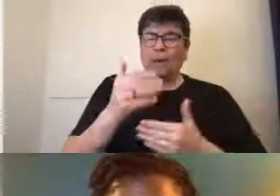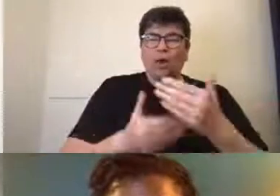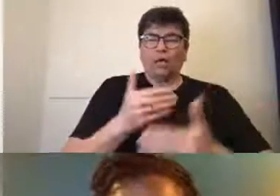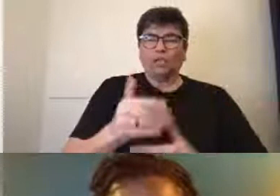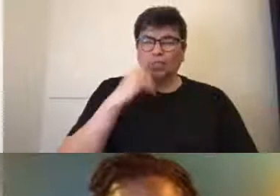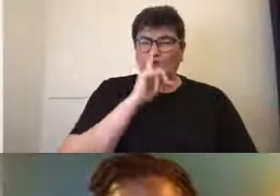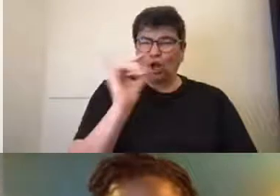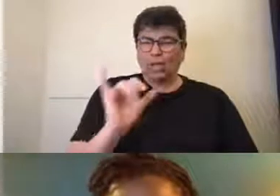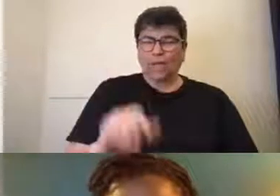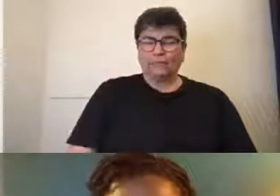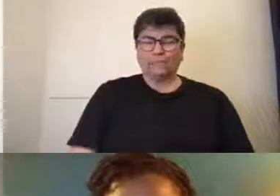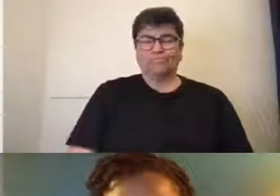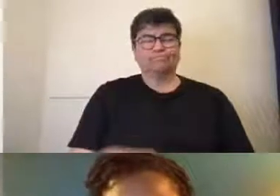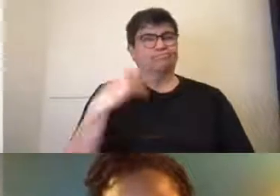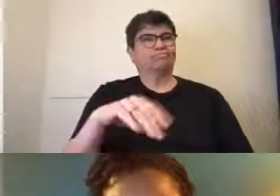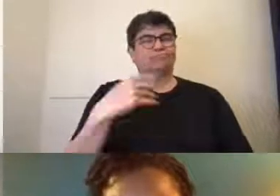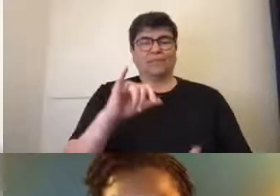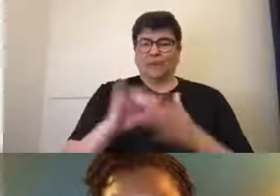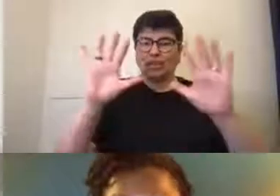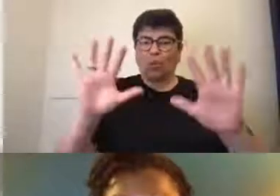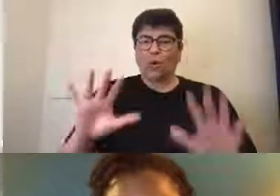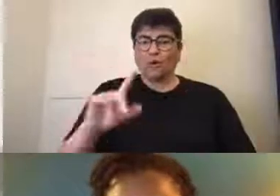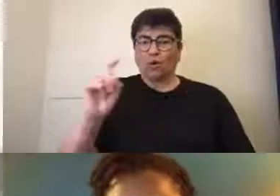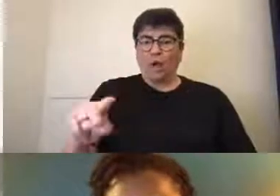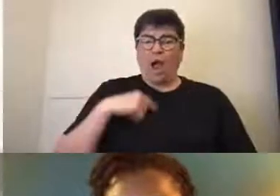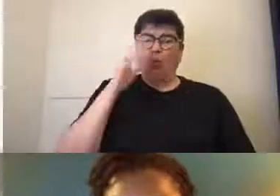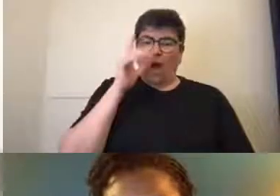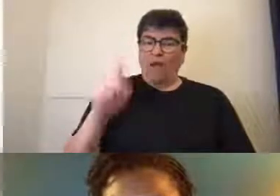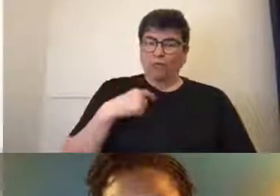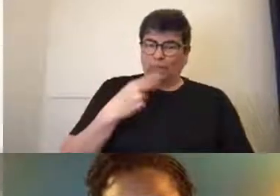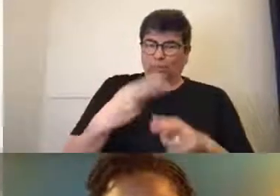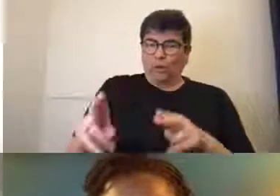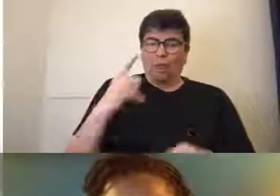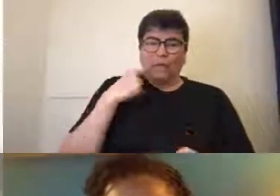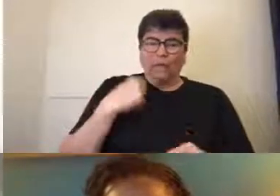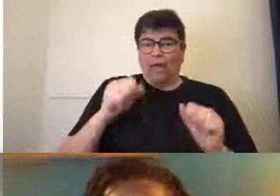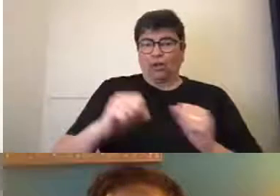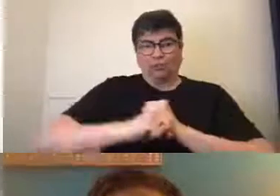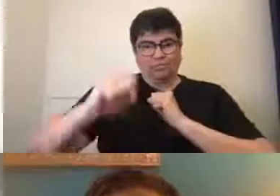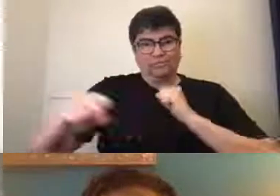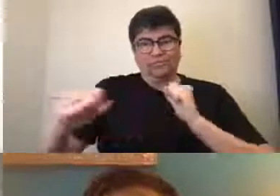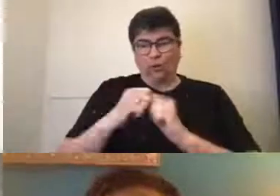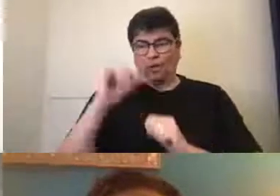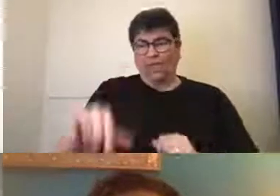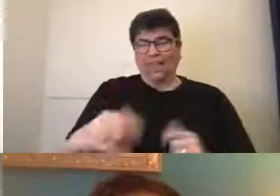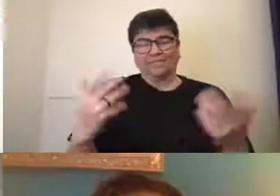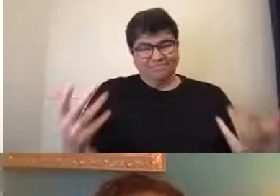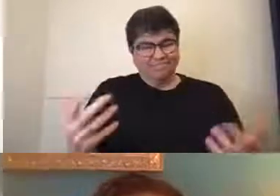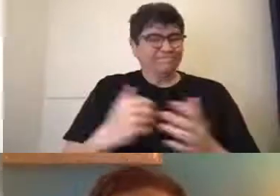like? Man, that's a wonderful question. And I'm gonna have to be short because I could be so long with that.